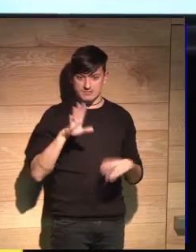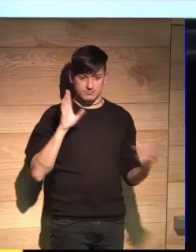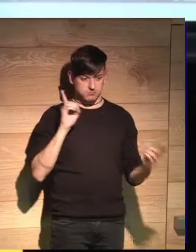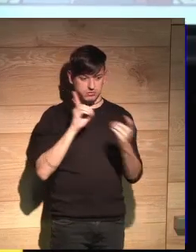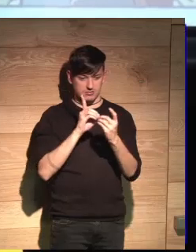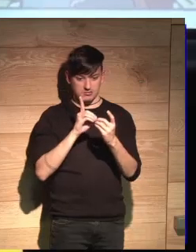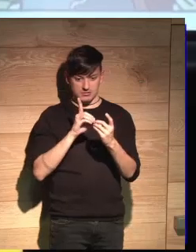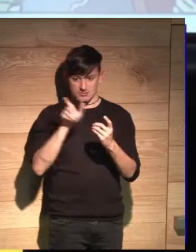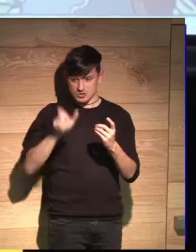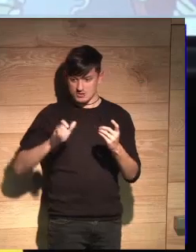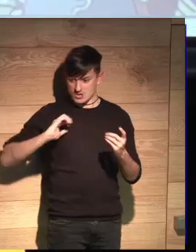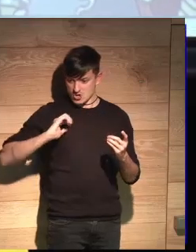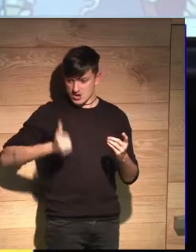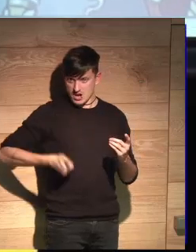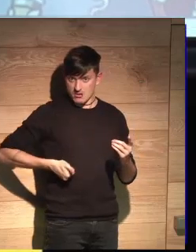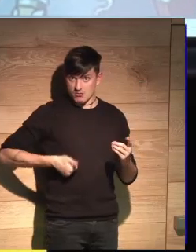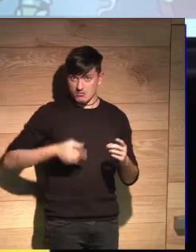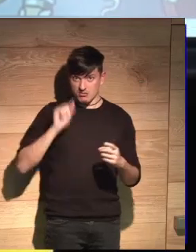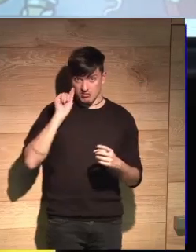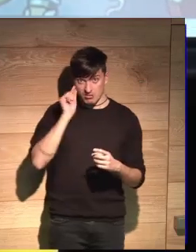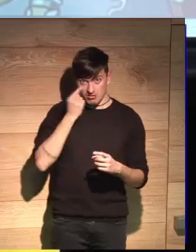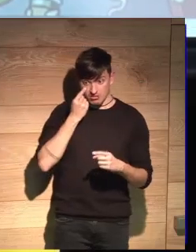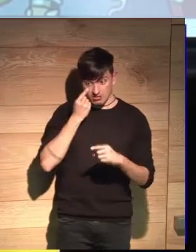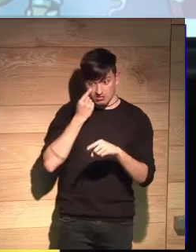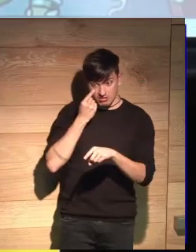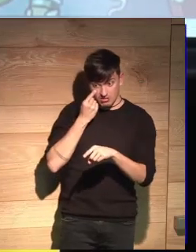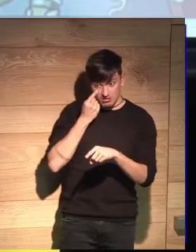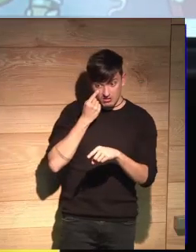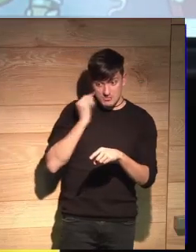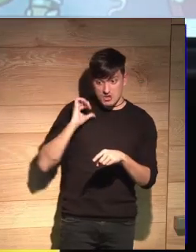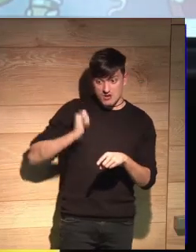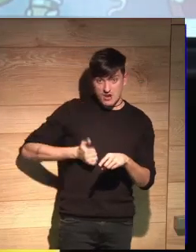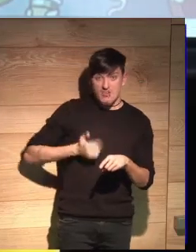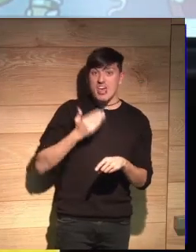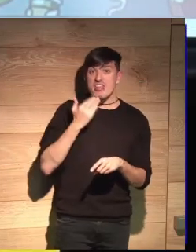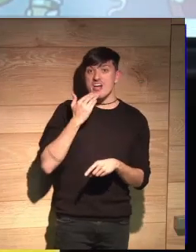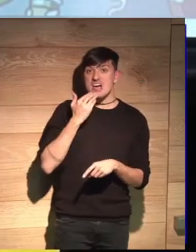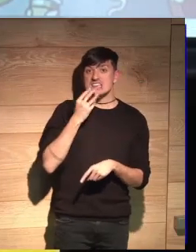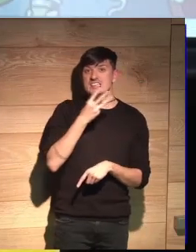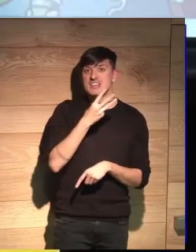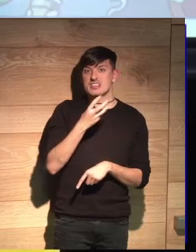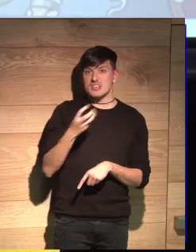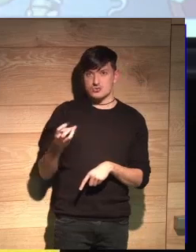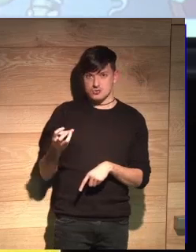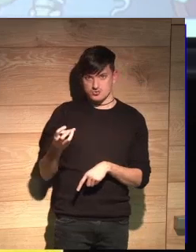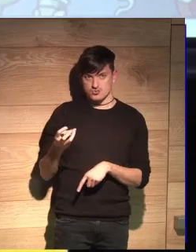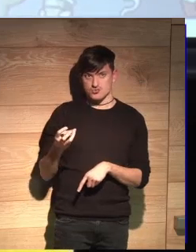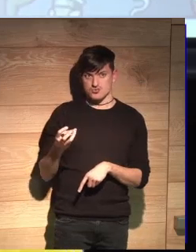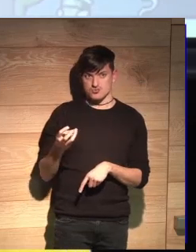And finally he managed to see the millionaire, and he finds out that the millionaire is 300 years old,